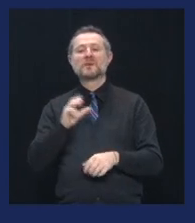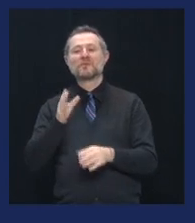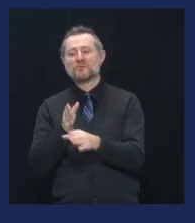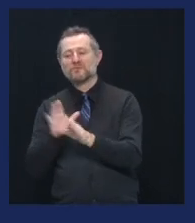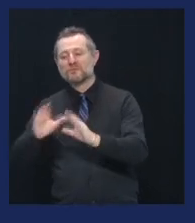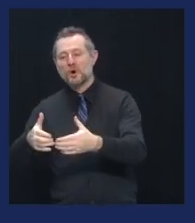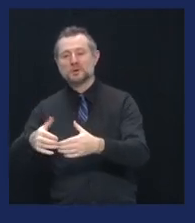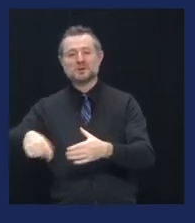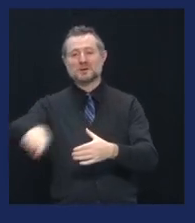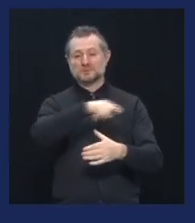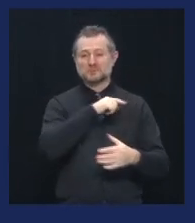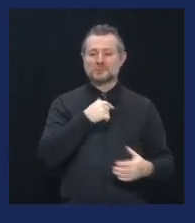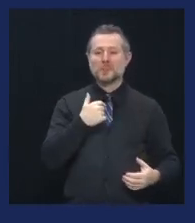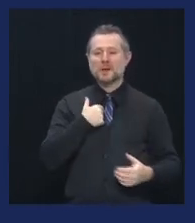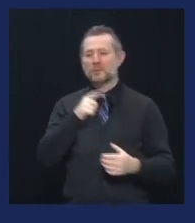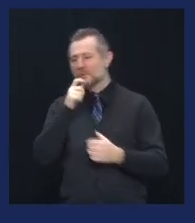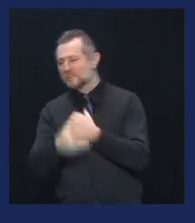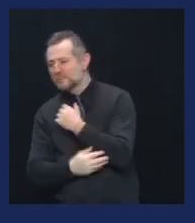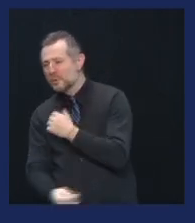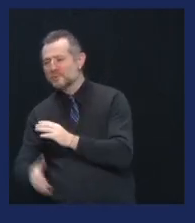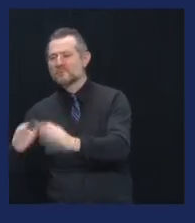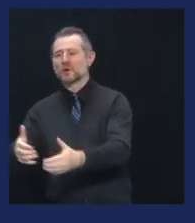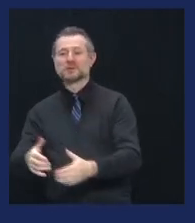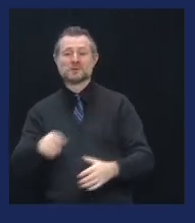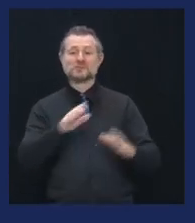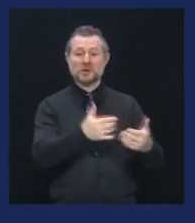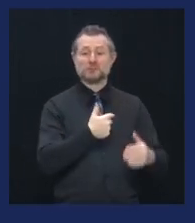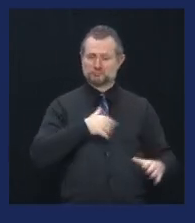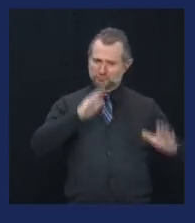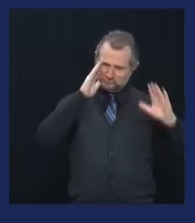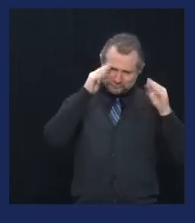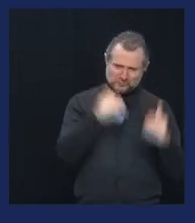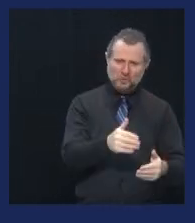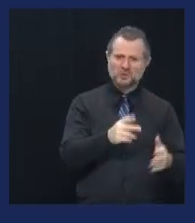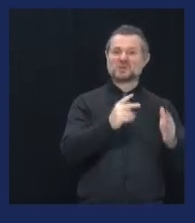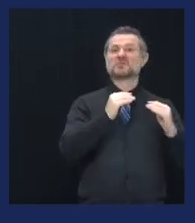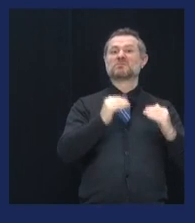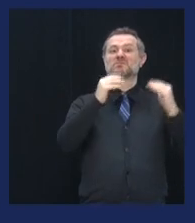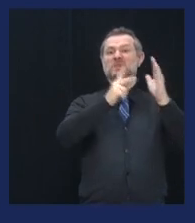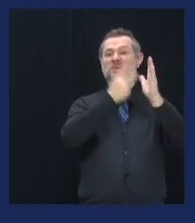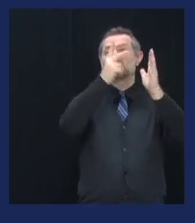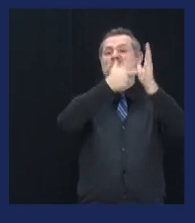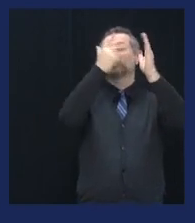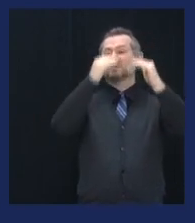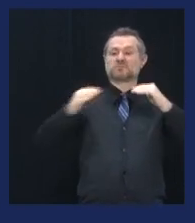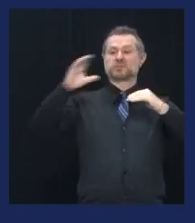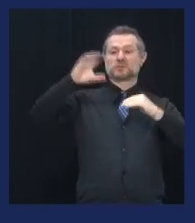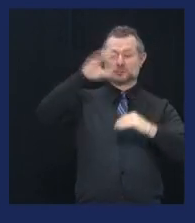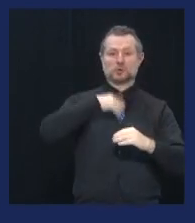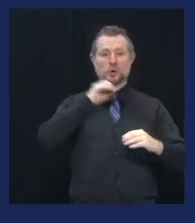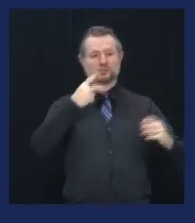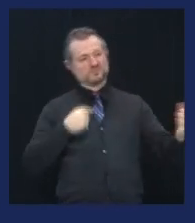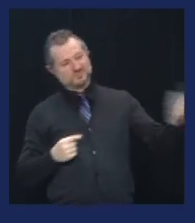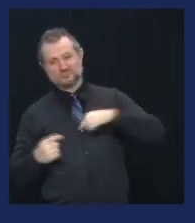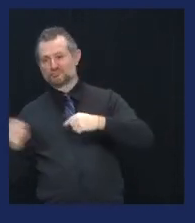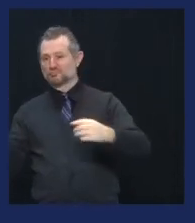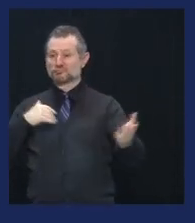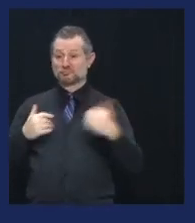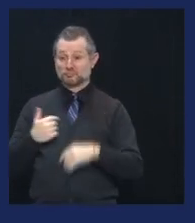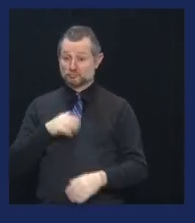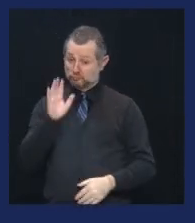of employers by the end of the year. Second, we will propose an expansion of SUNY's new online